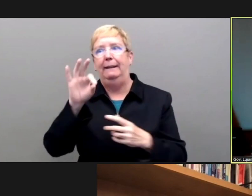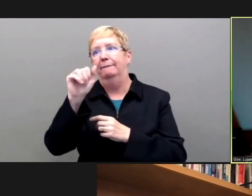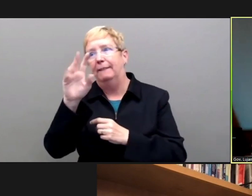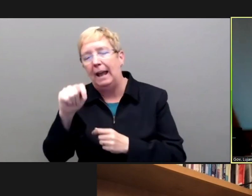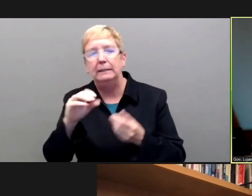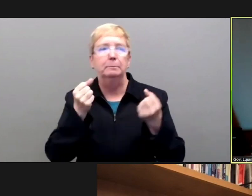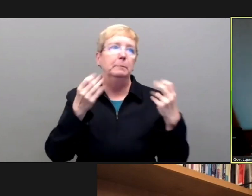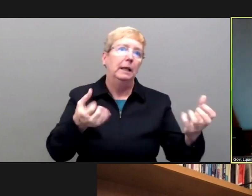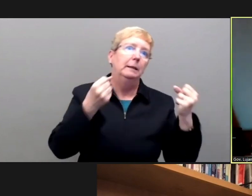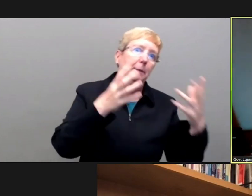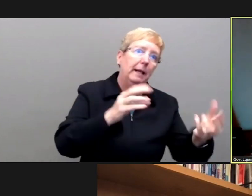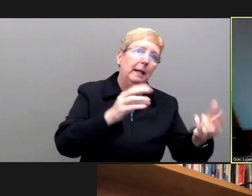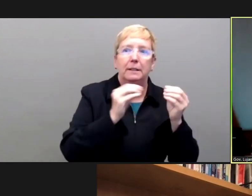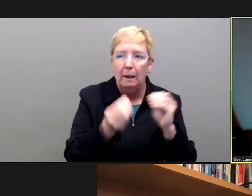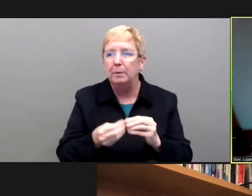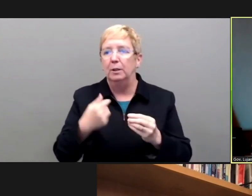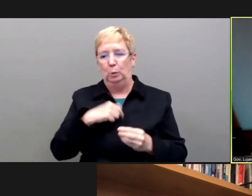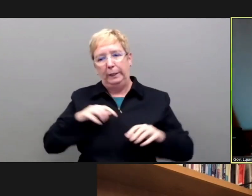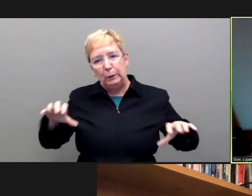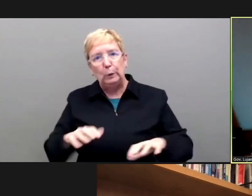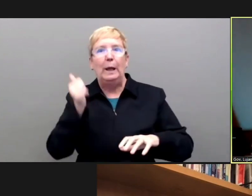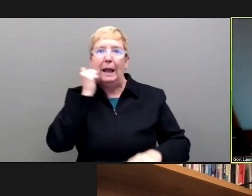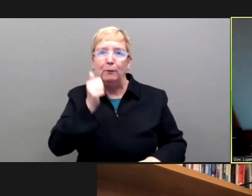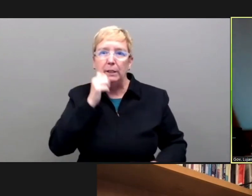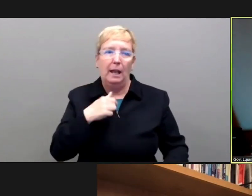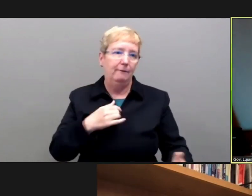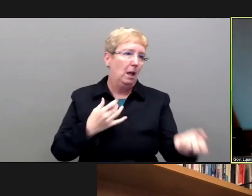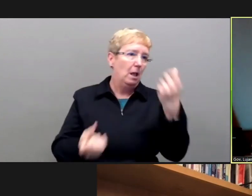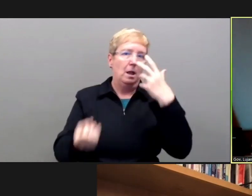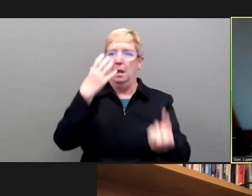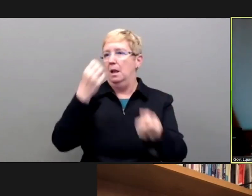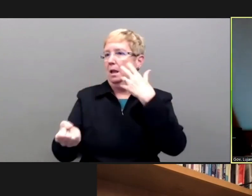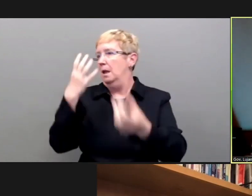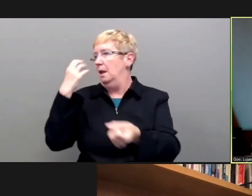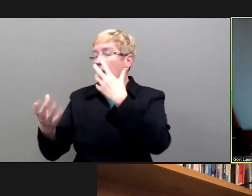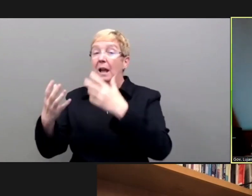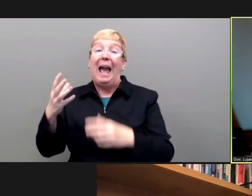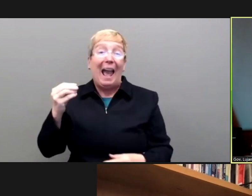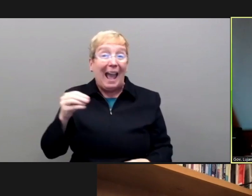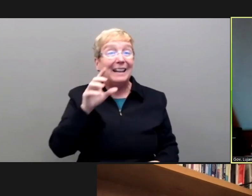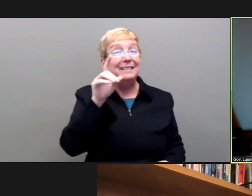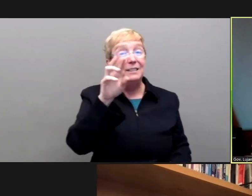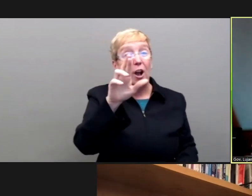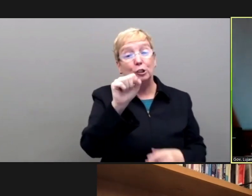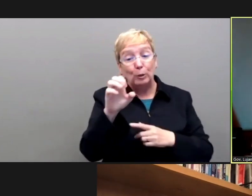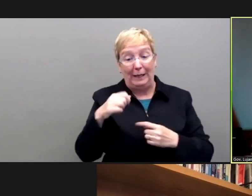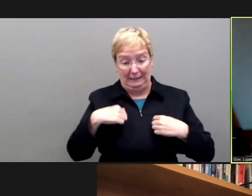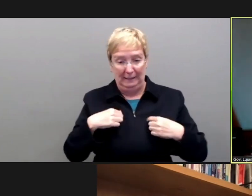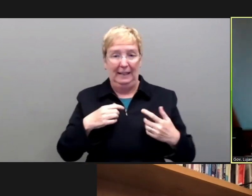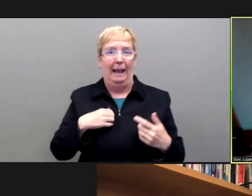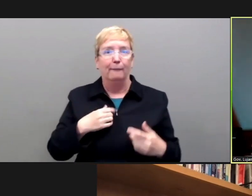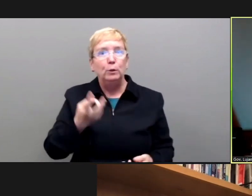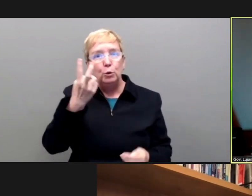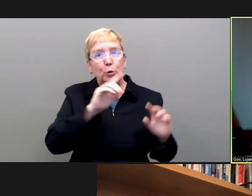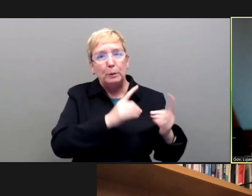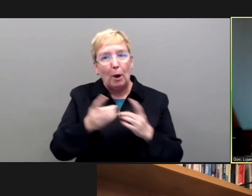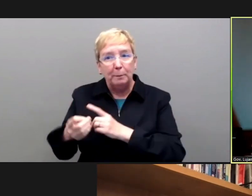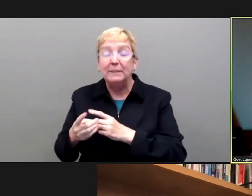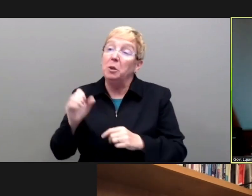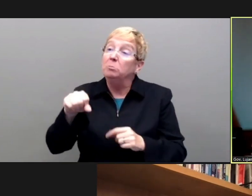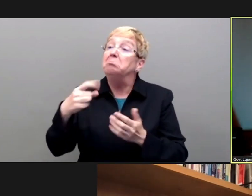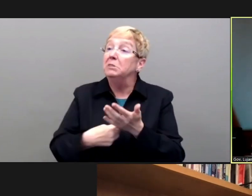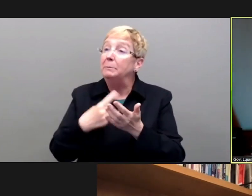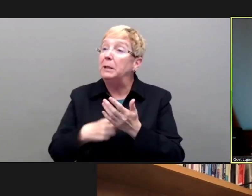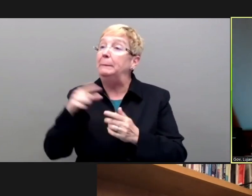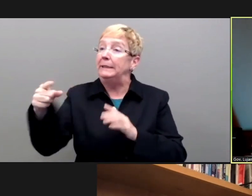manage, and we do it every day. And now Dr. Scrace and I get to do that for 2 departments. He does correct me, and I expect